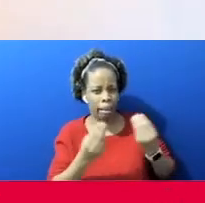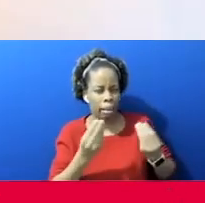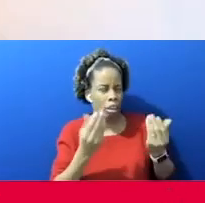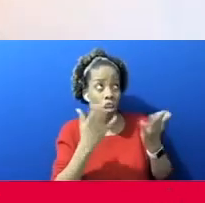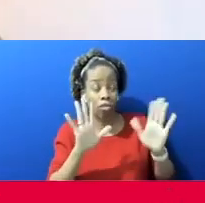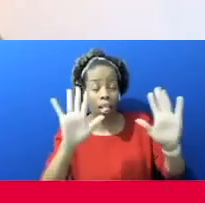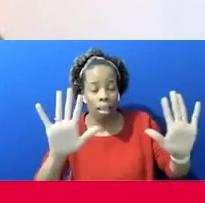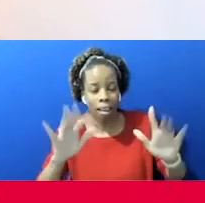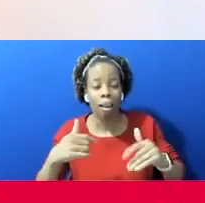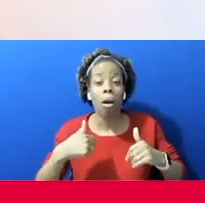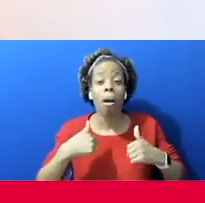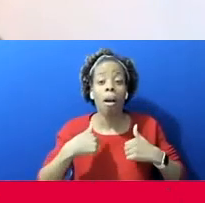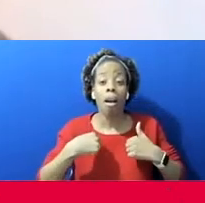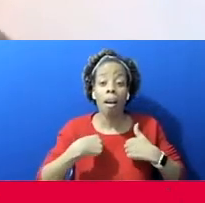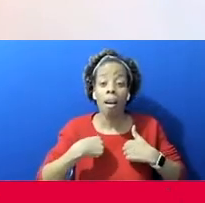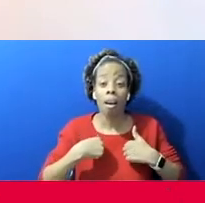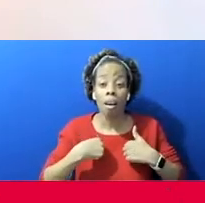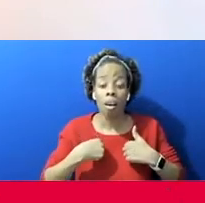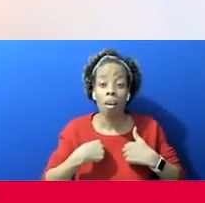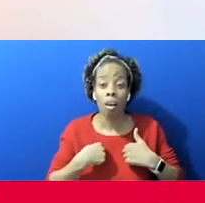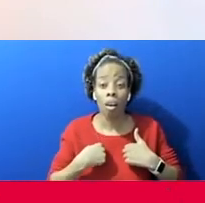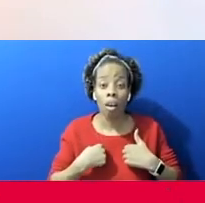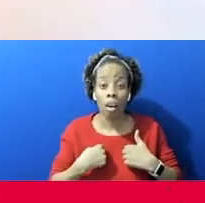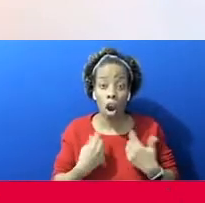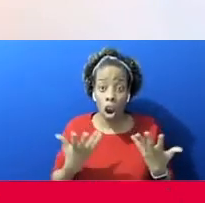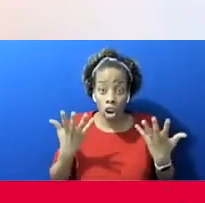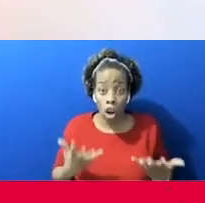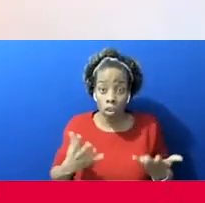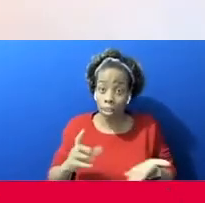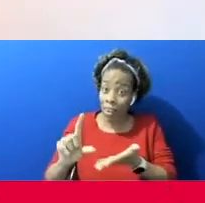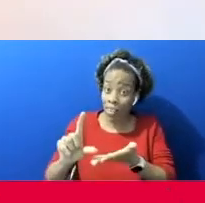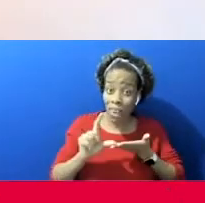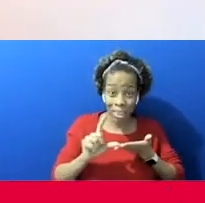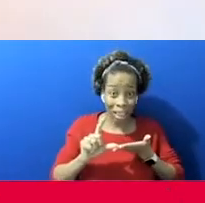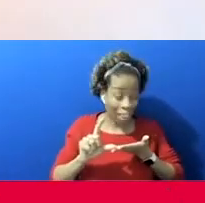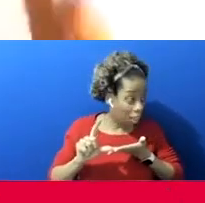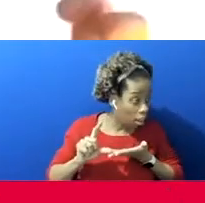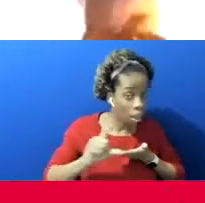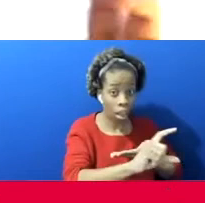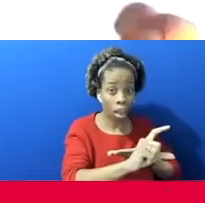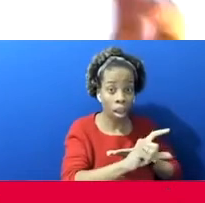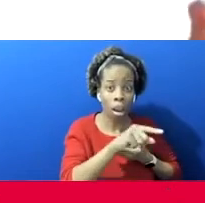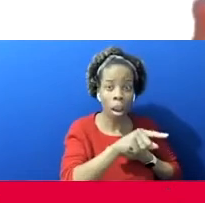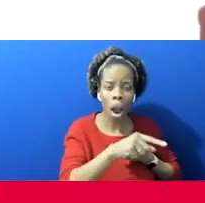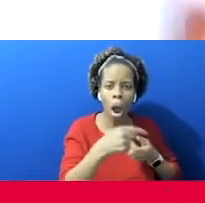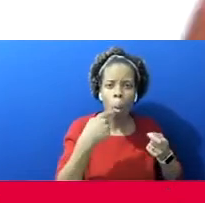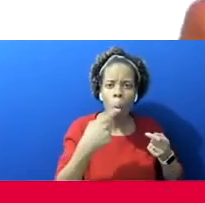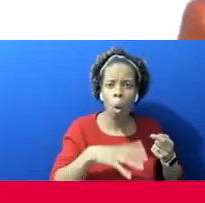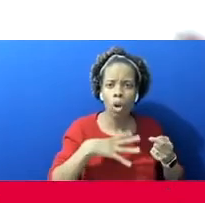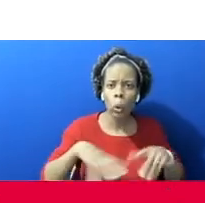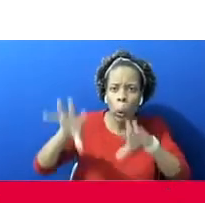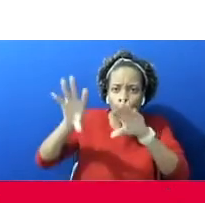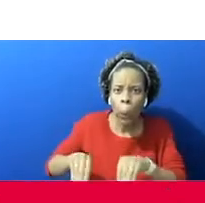But my point is that it's not, you know, the current funding that we're putting into like countering the threats that we